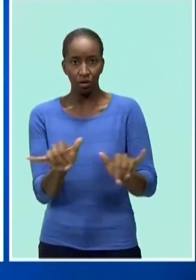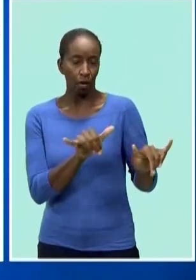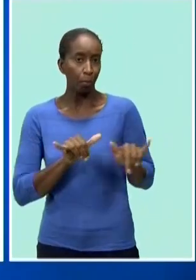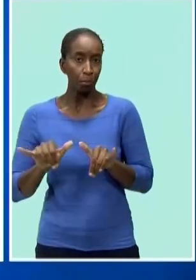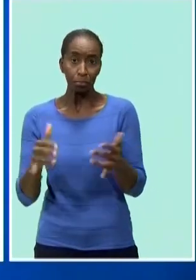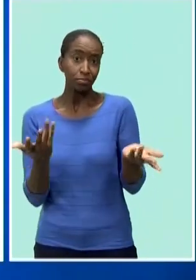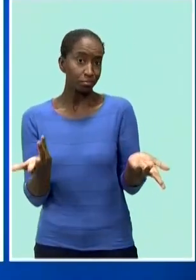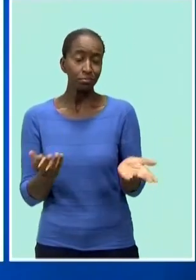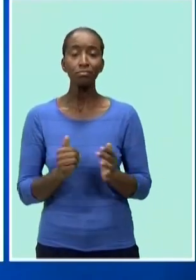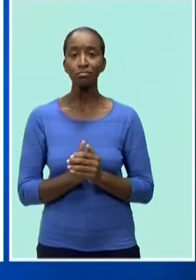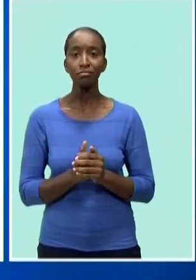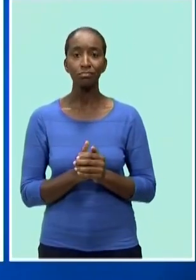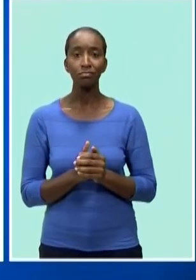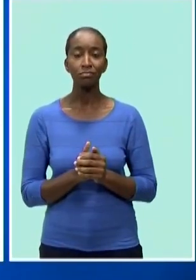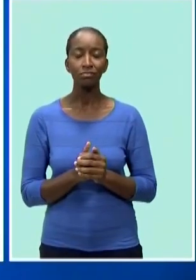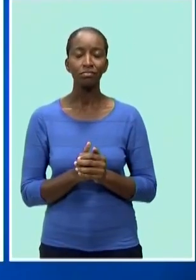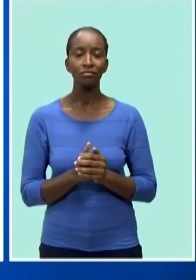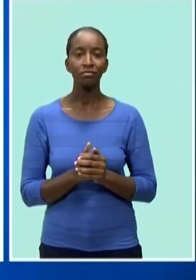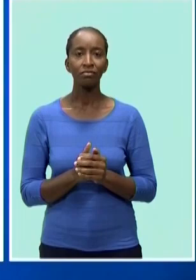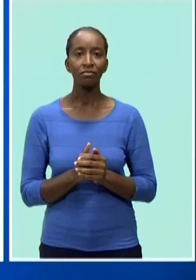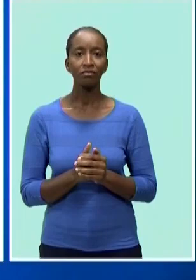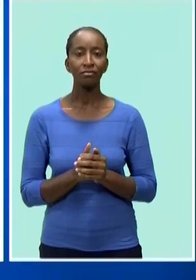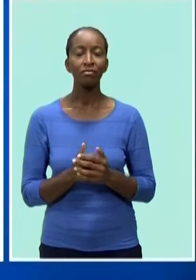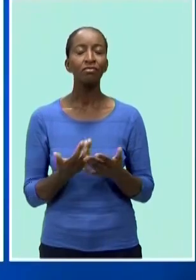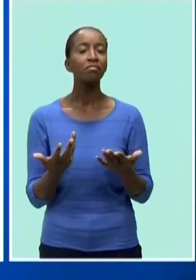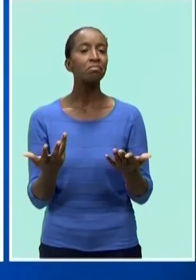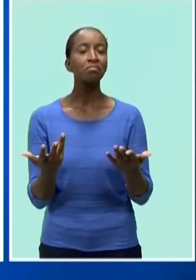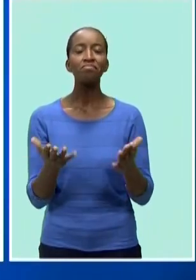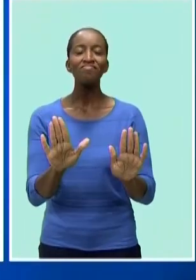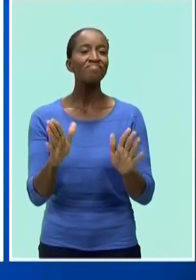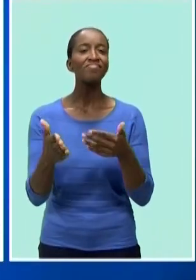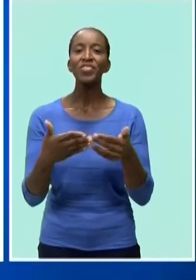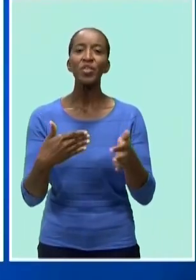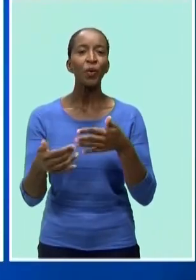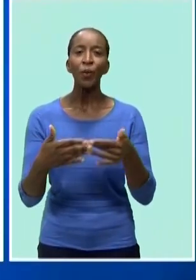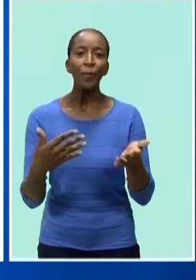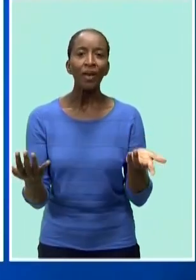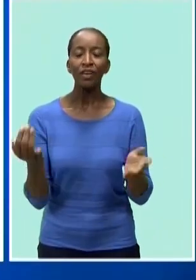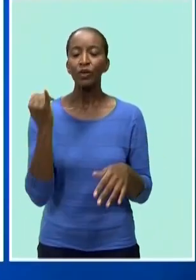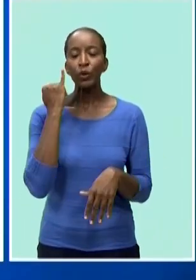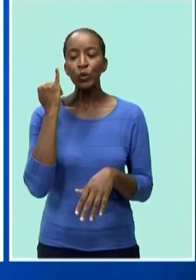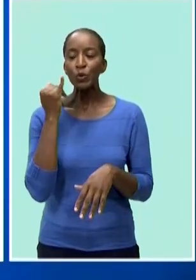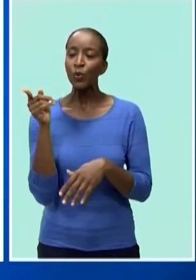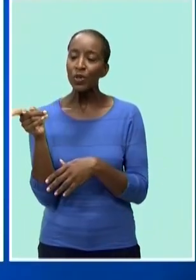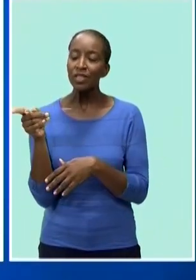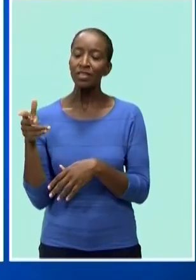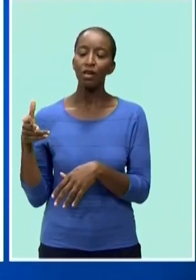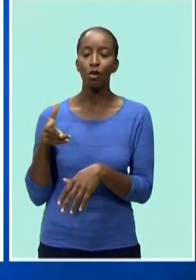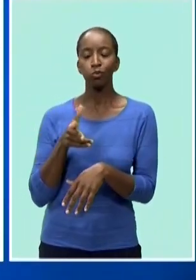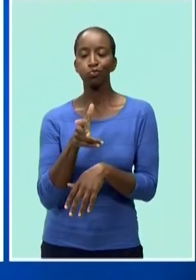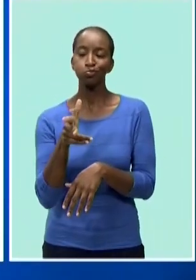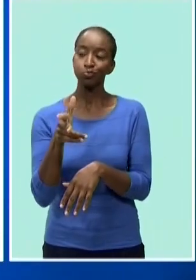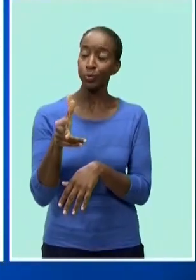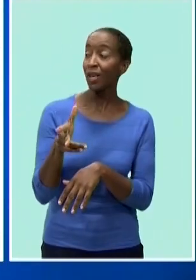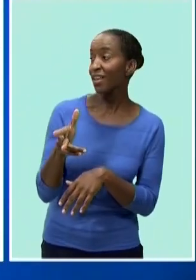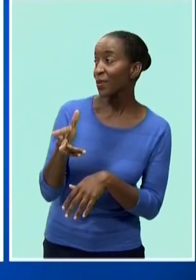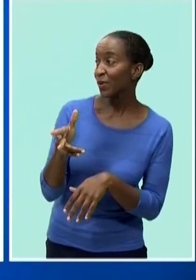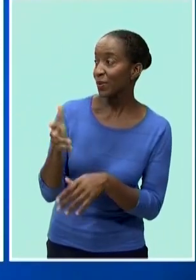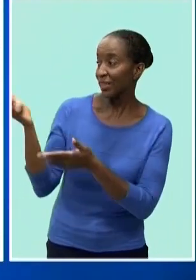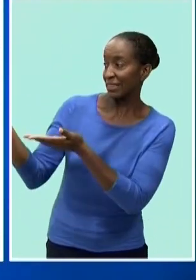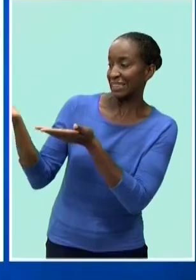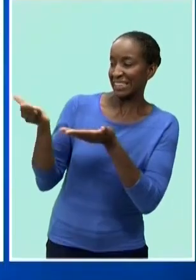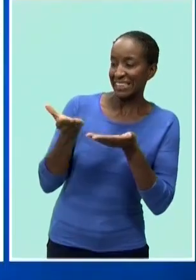that, we would be making a difference. But even so, unless you're going through the drive-through and you need the lid and the straw, maybe salt